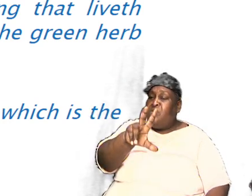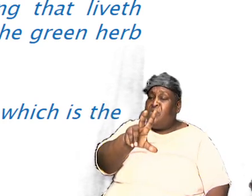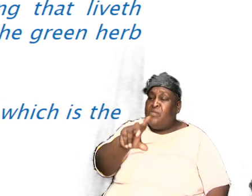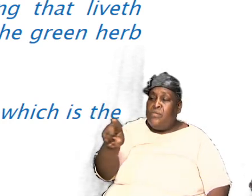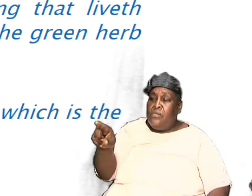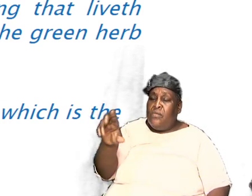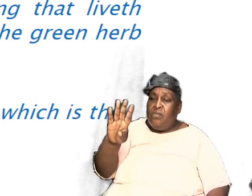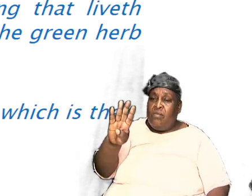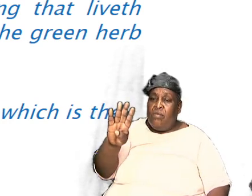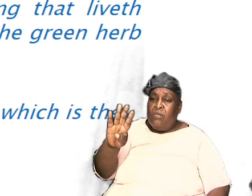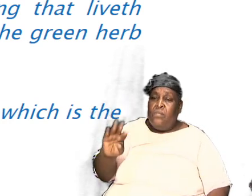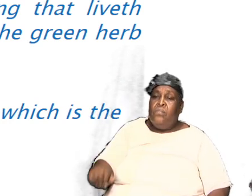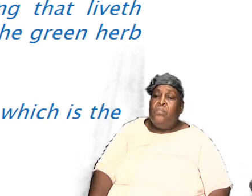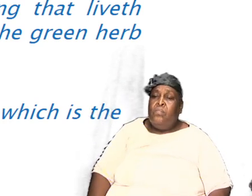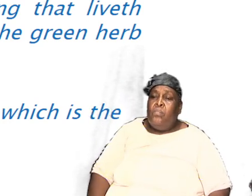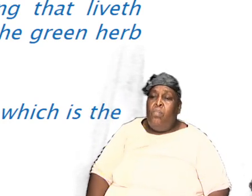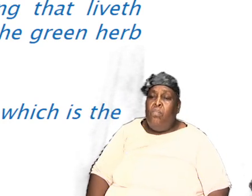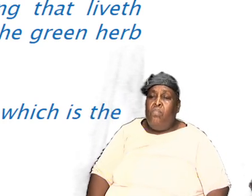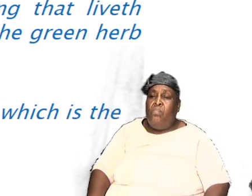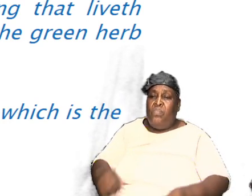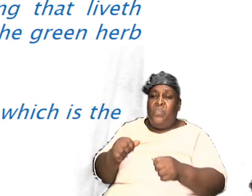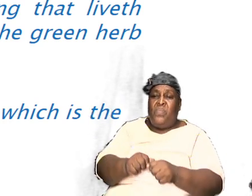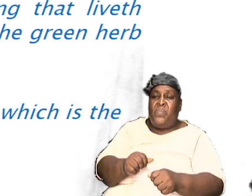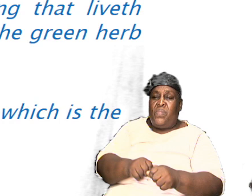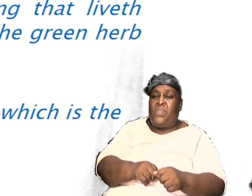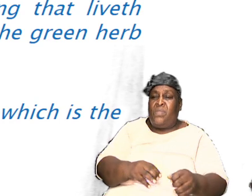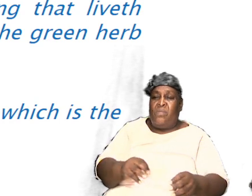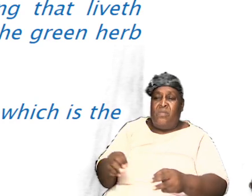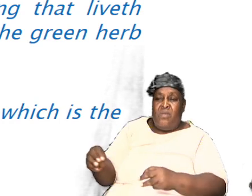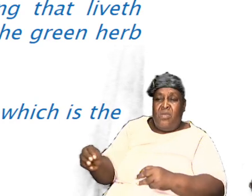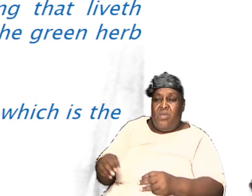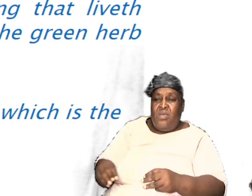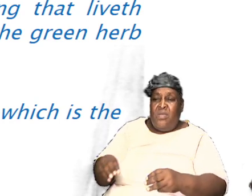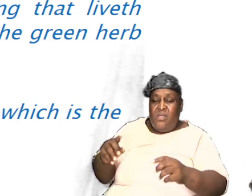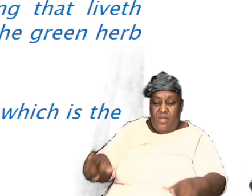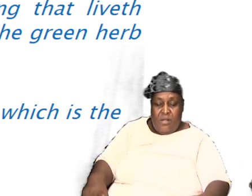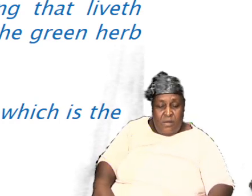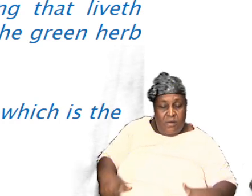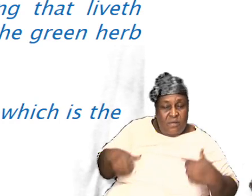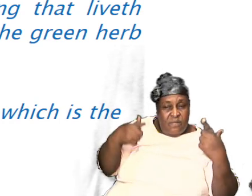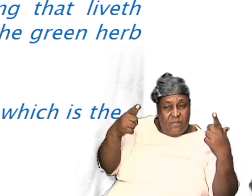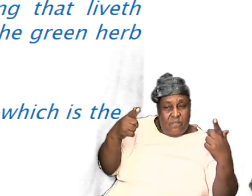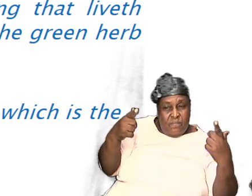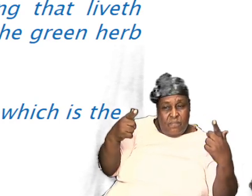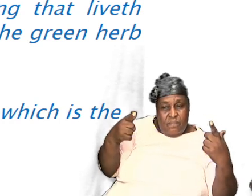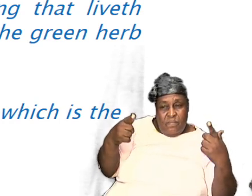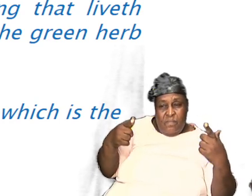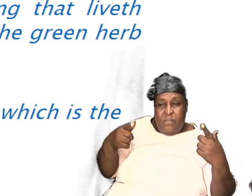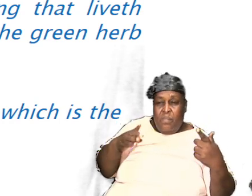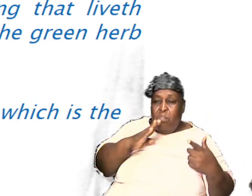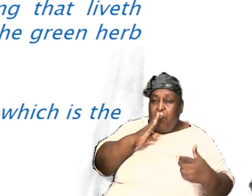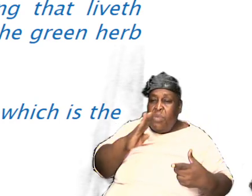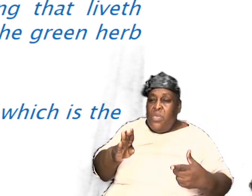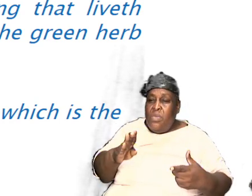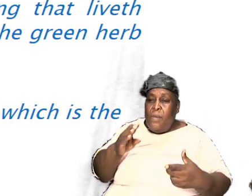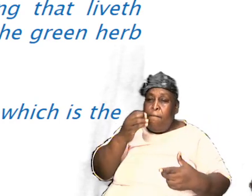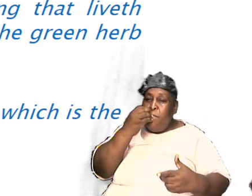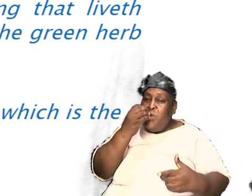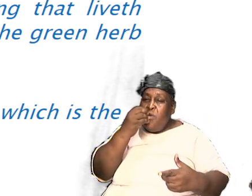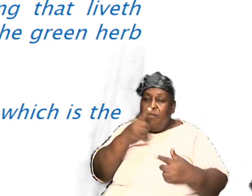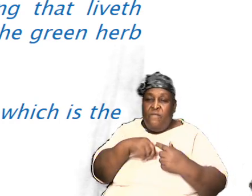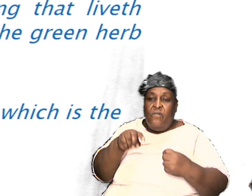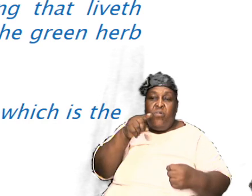verses 3 and 4, every moving thing the Lord said that liveth shall be meat for